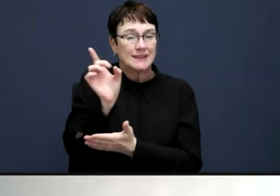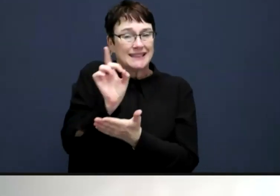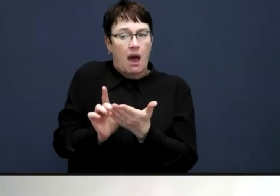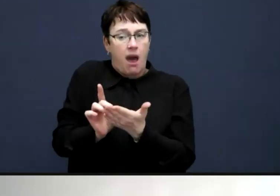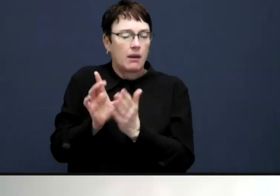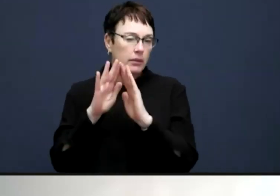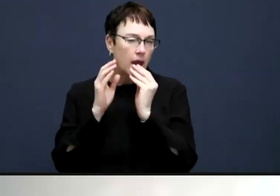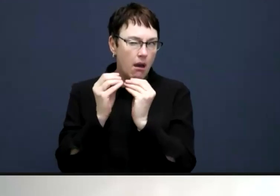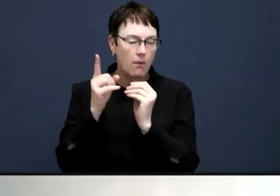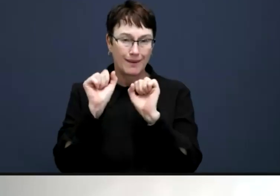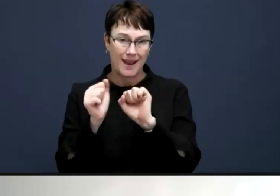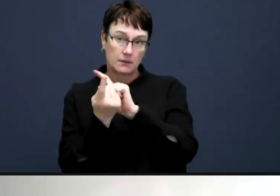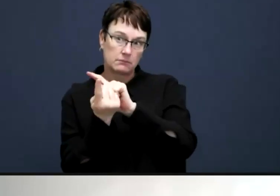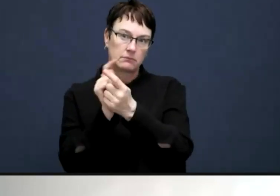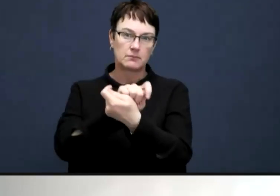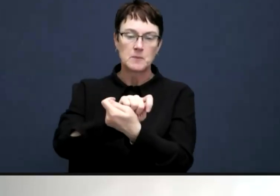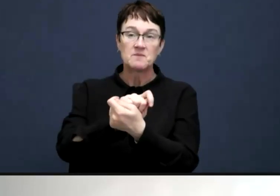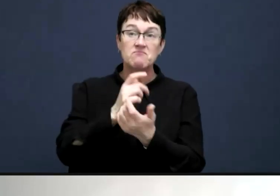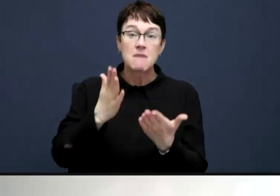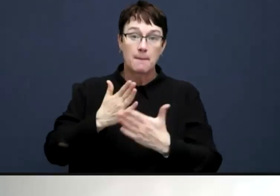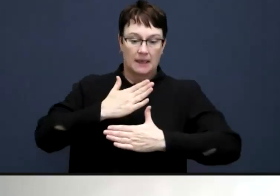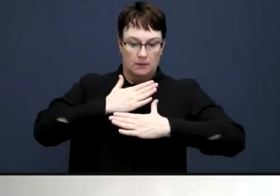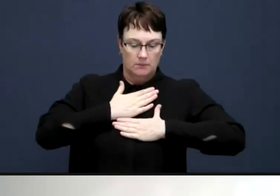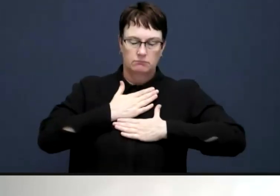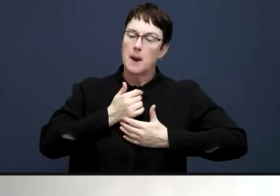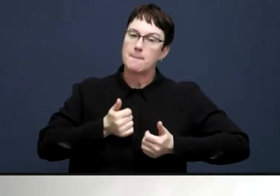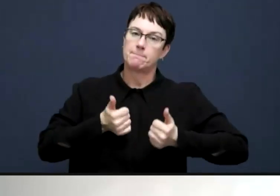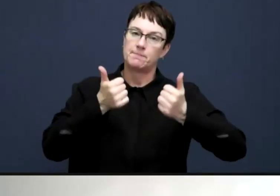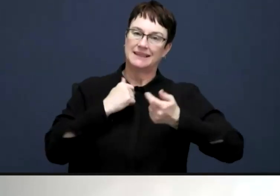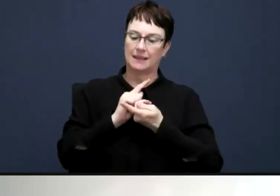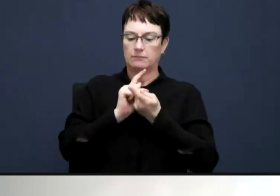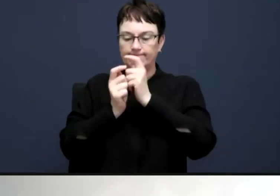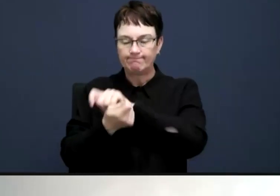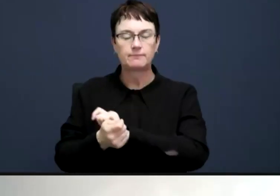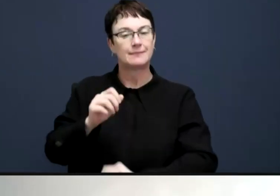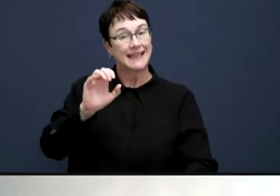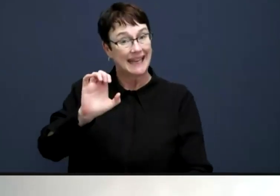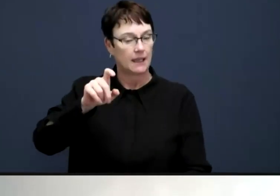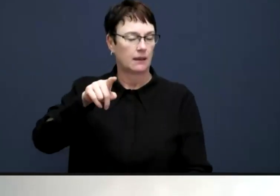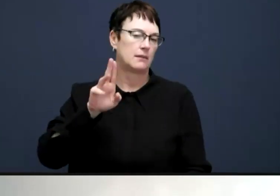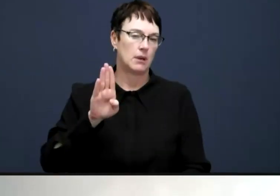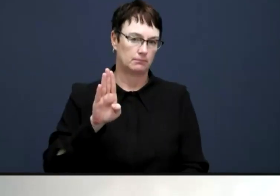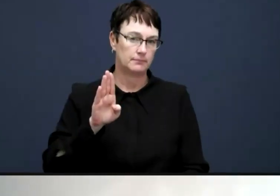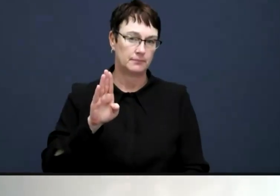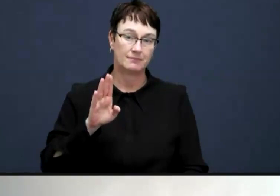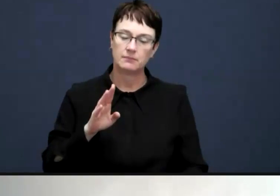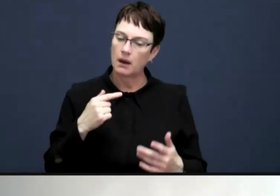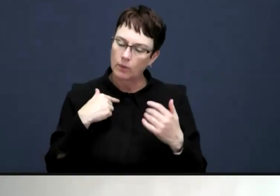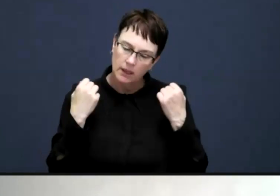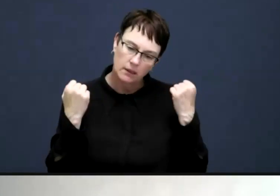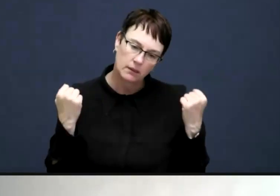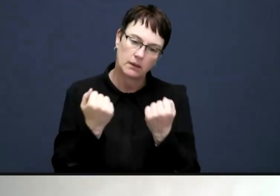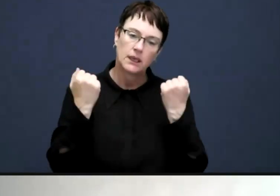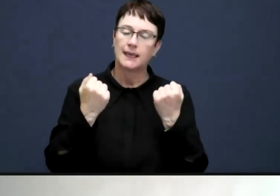to EPUB. And we've also done a lot with machine learning and